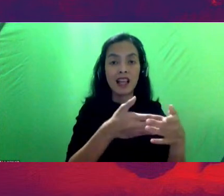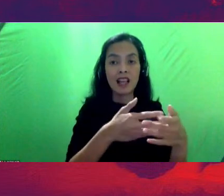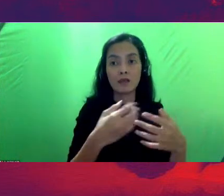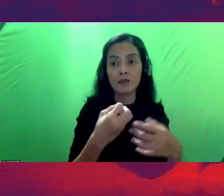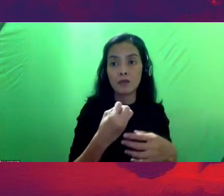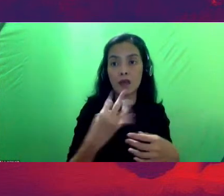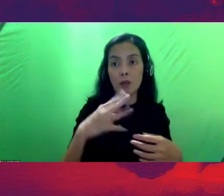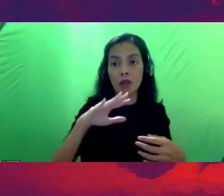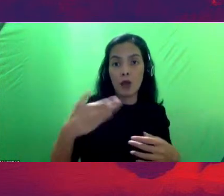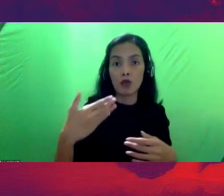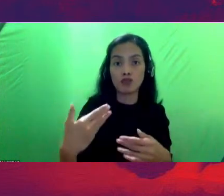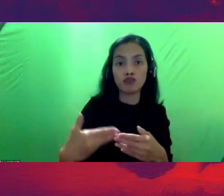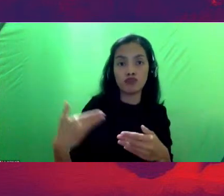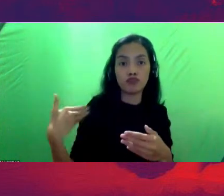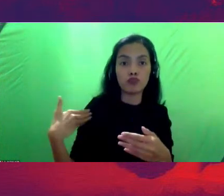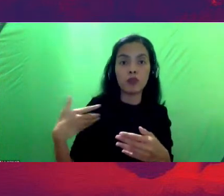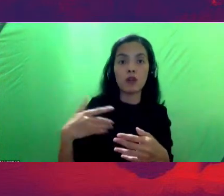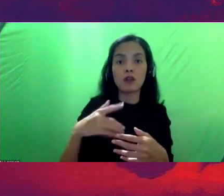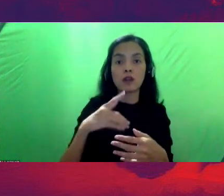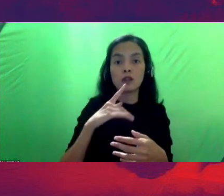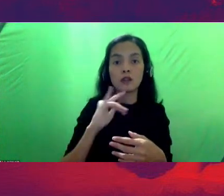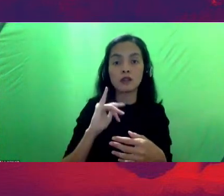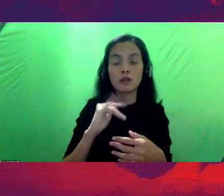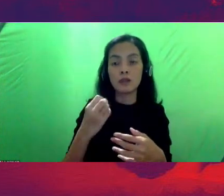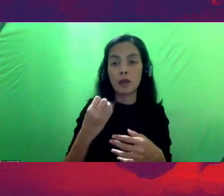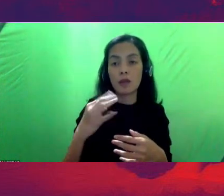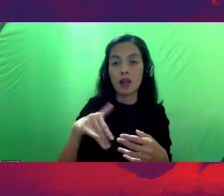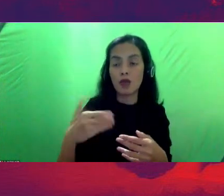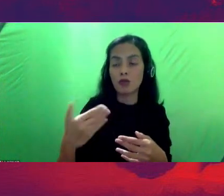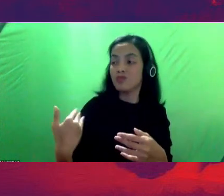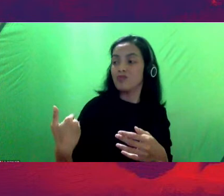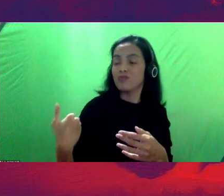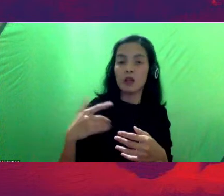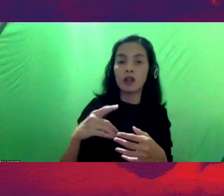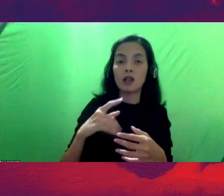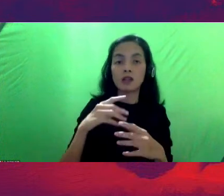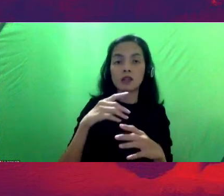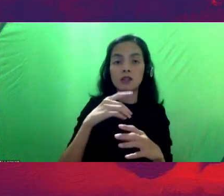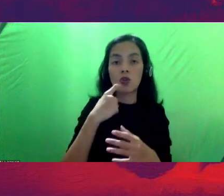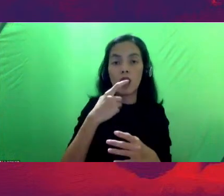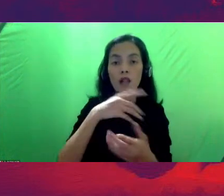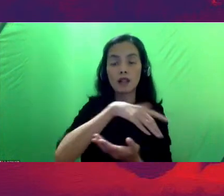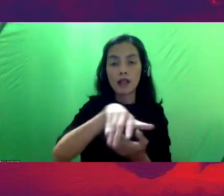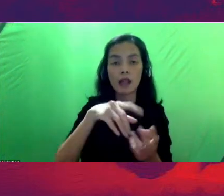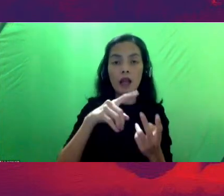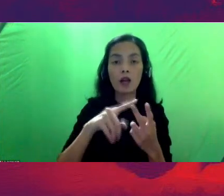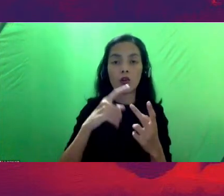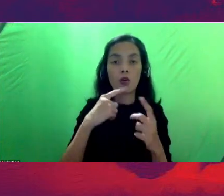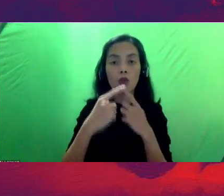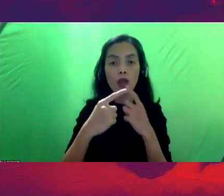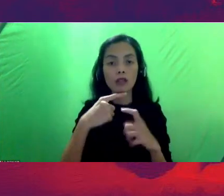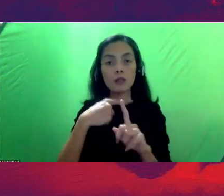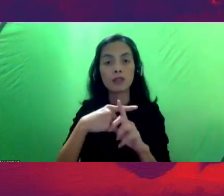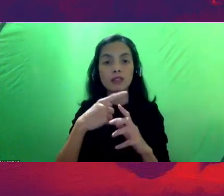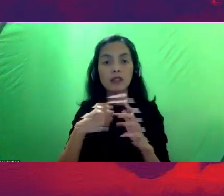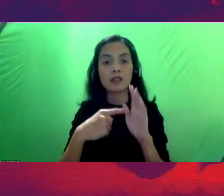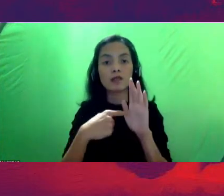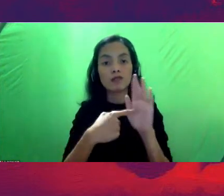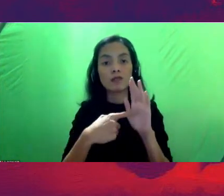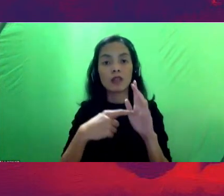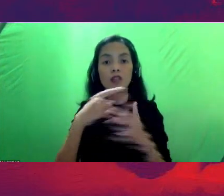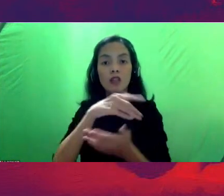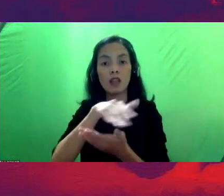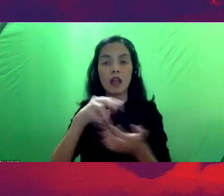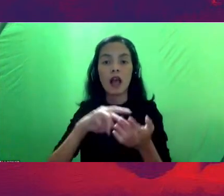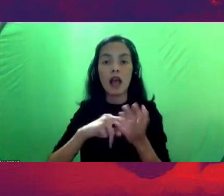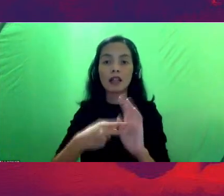of years, that is pertinent that we invest in data communication and visualization so that it's easier to